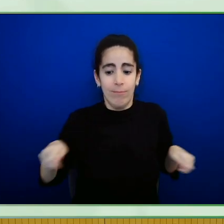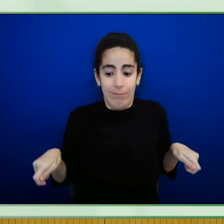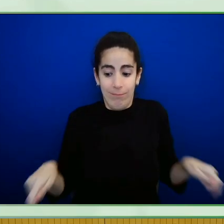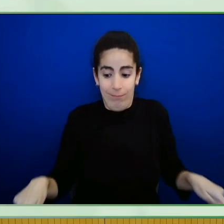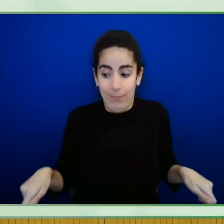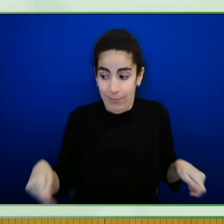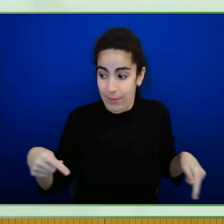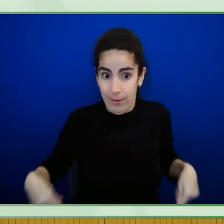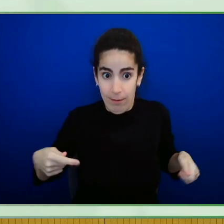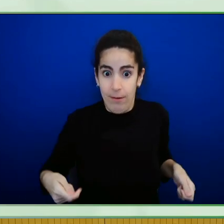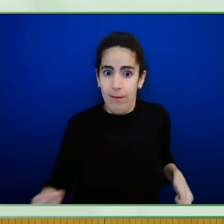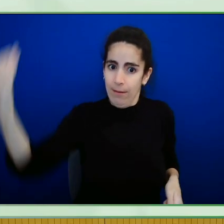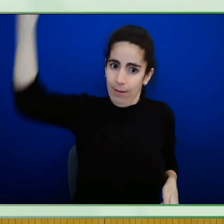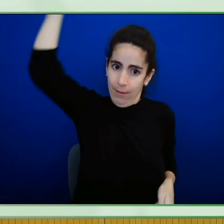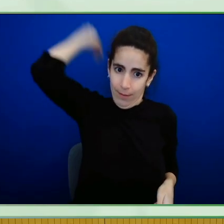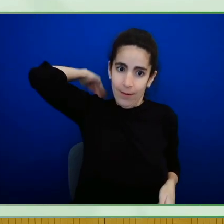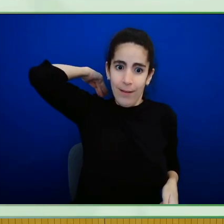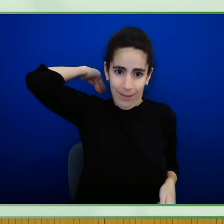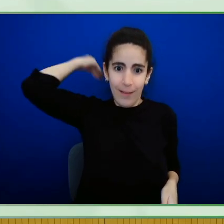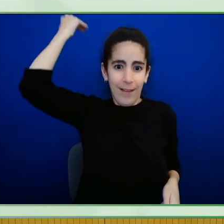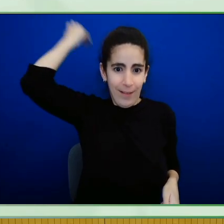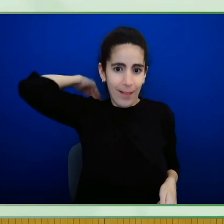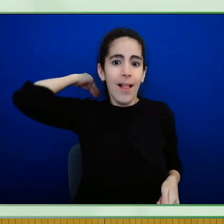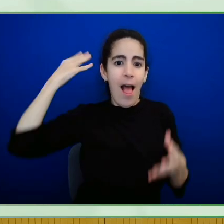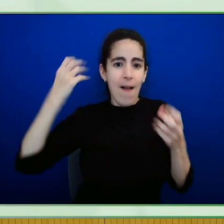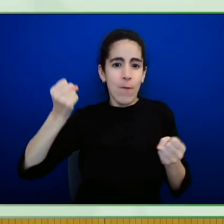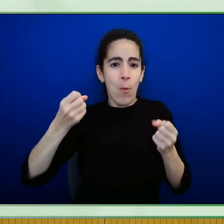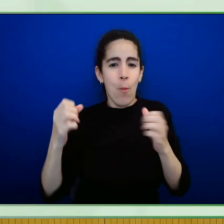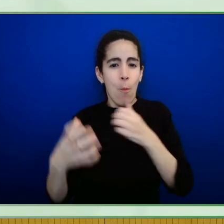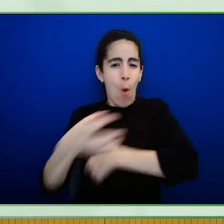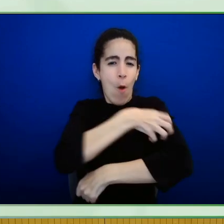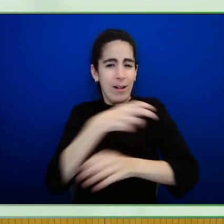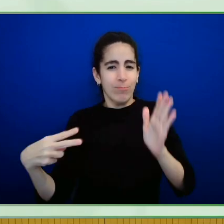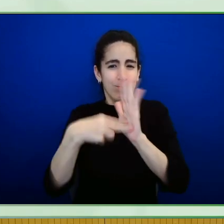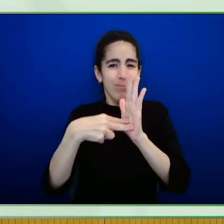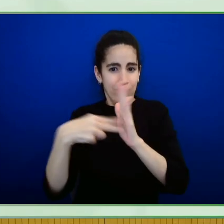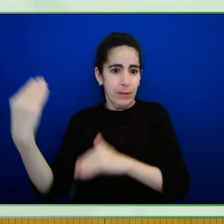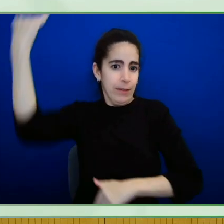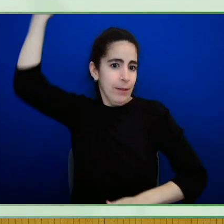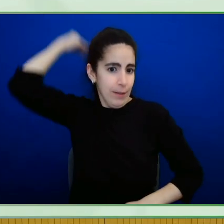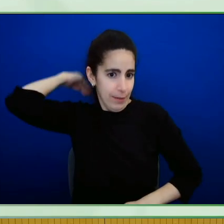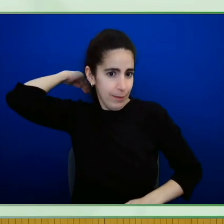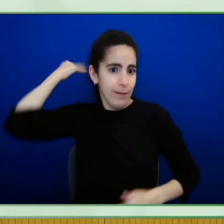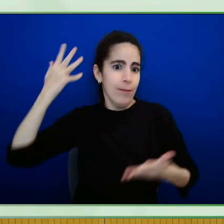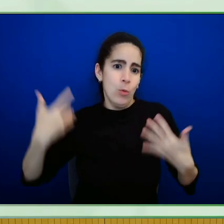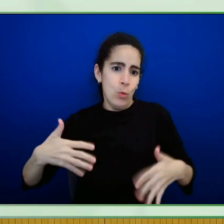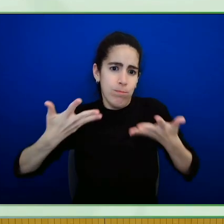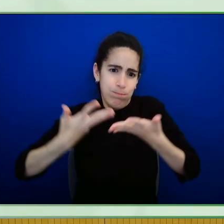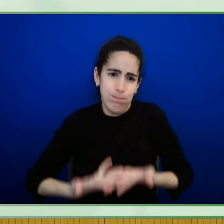with the ramp in a cargo net on the back. It weighs 2 pounds. It's fantastic.